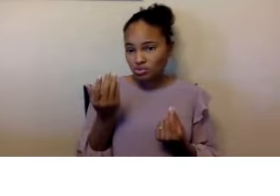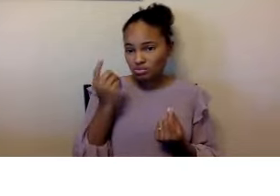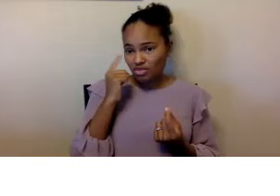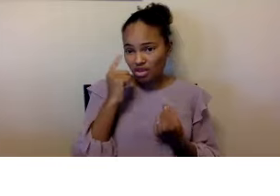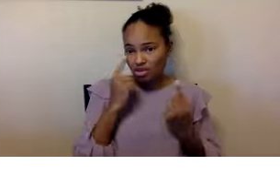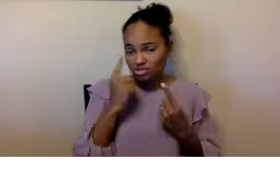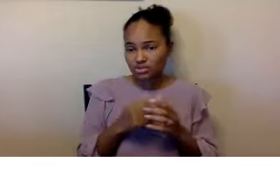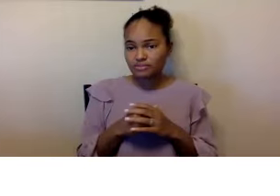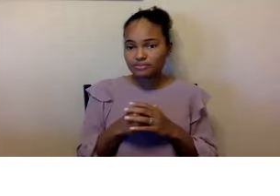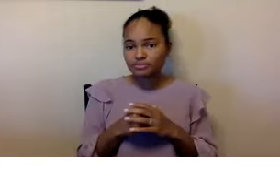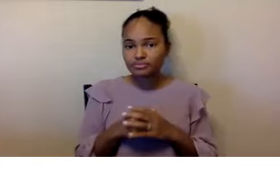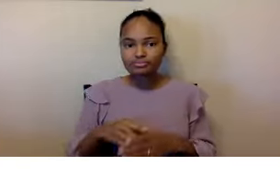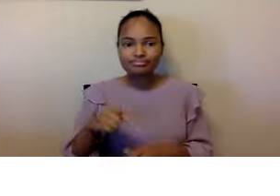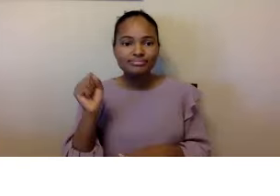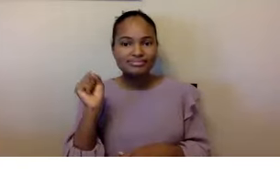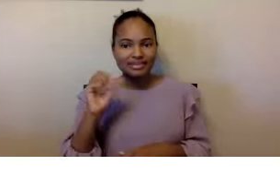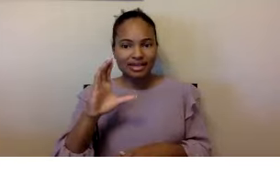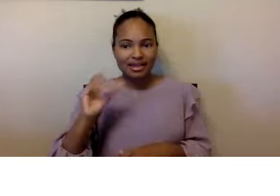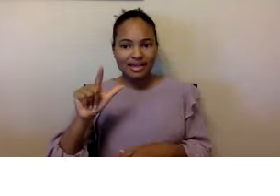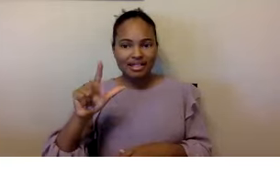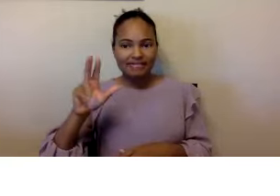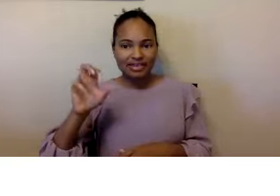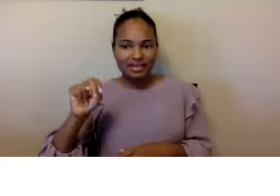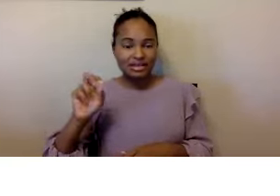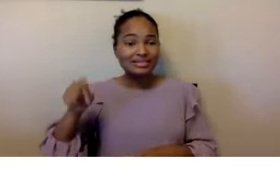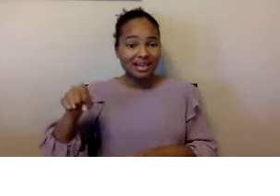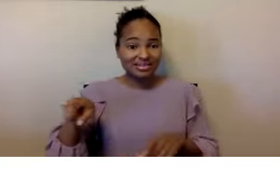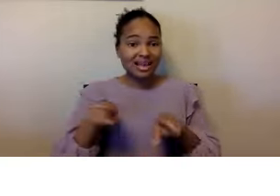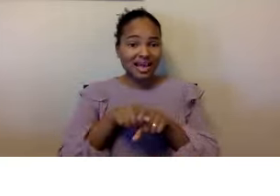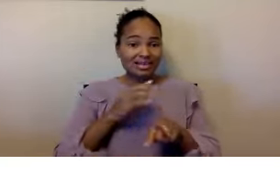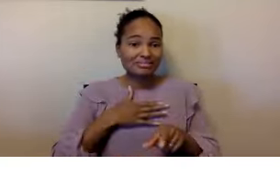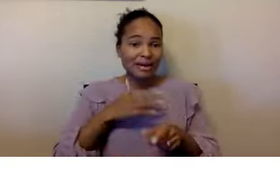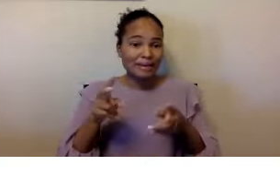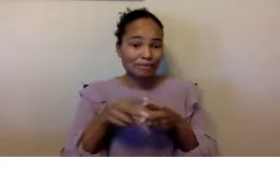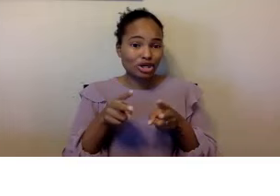Yes, as my partners on this panel mentioned,